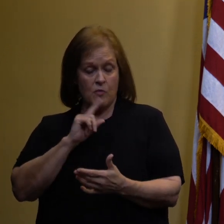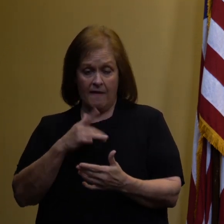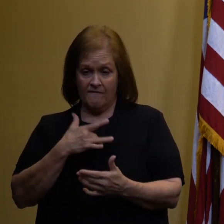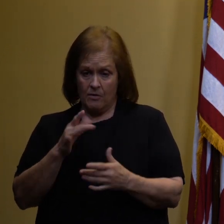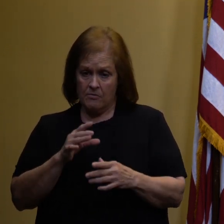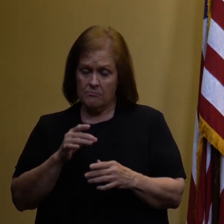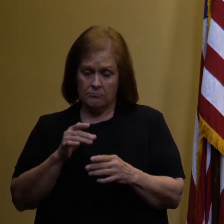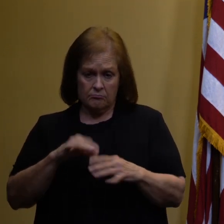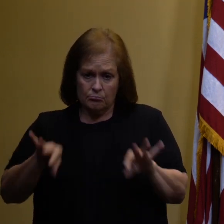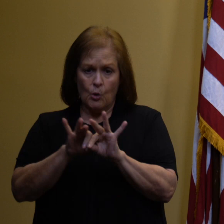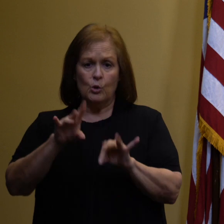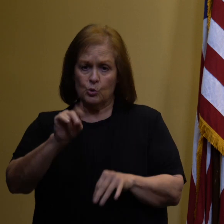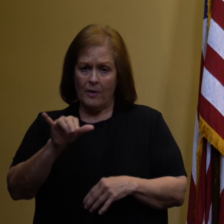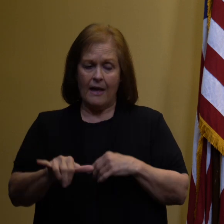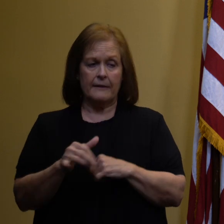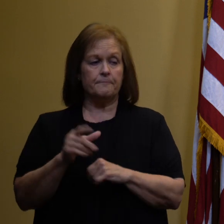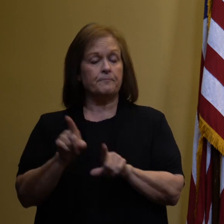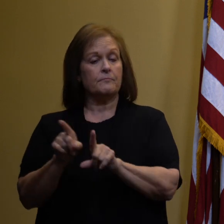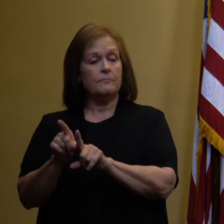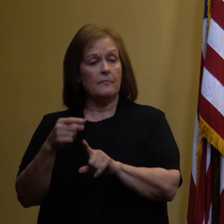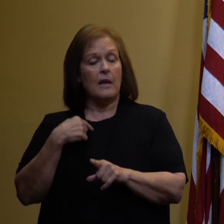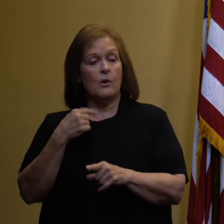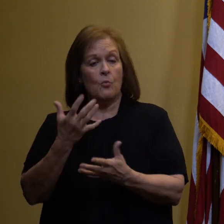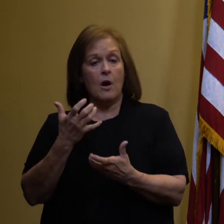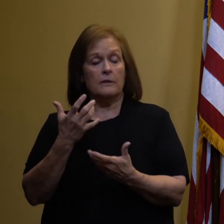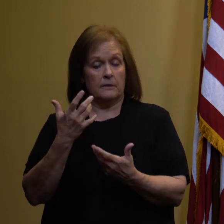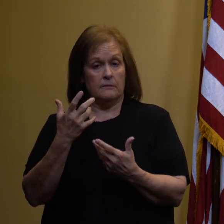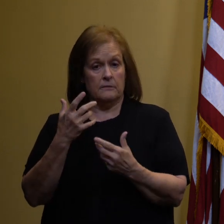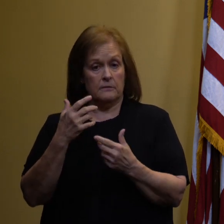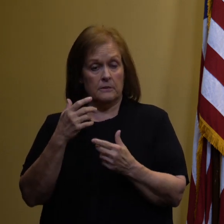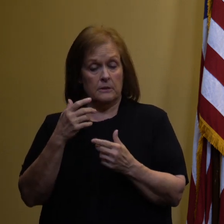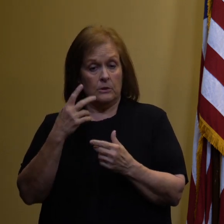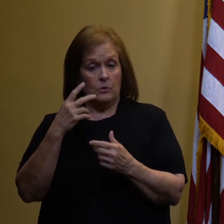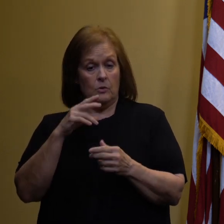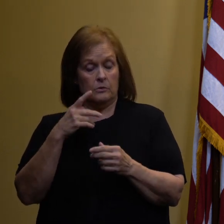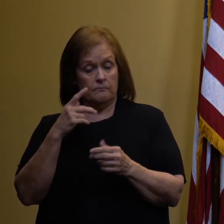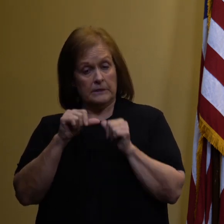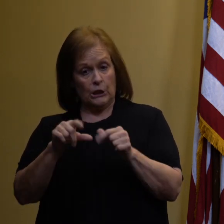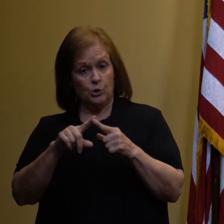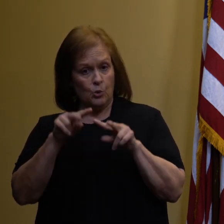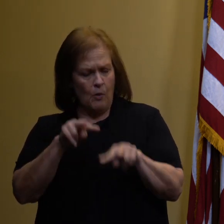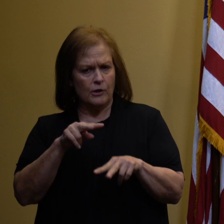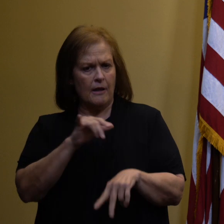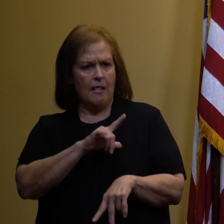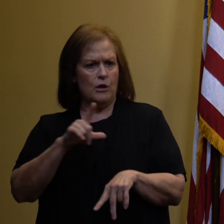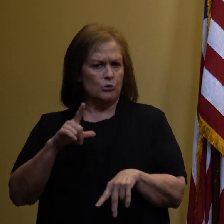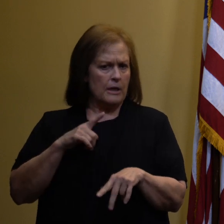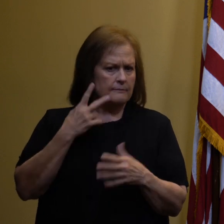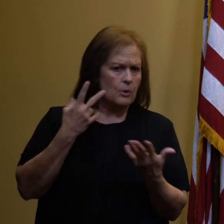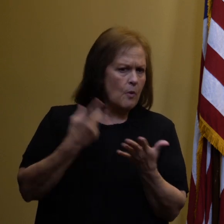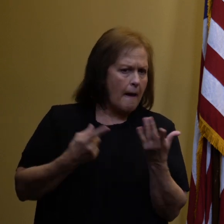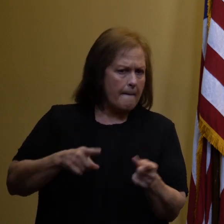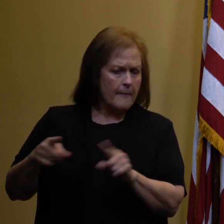about. We'll also be watching closely as this legislation just moves through, but again, I'm very confident about that, and